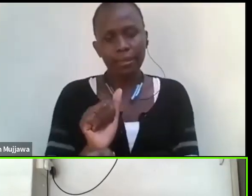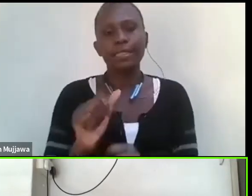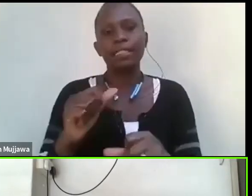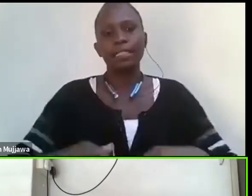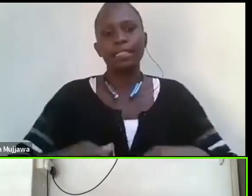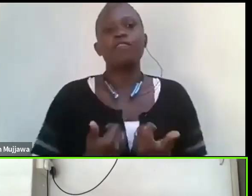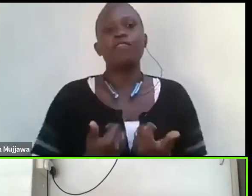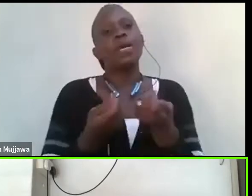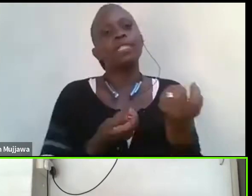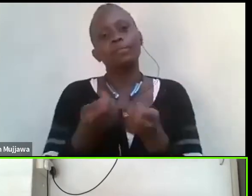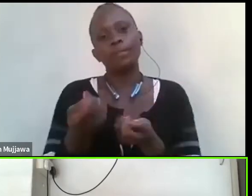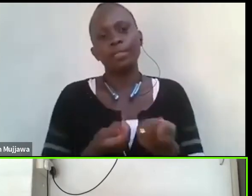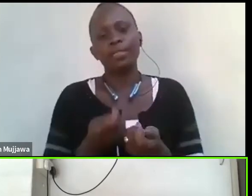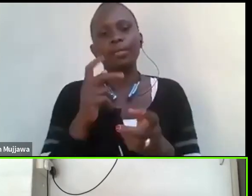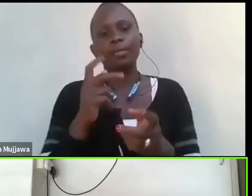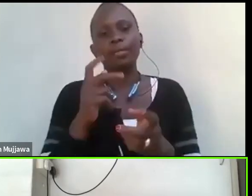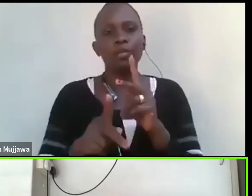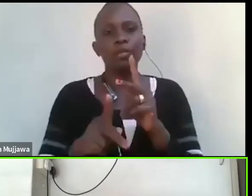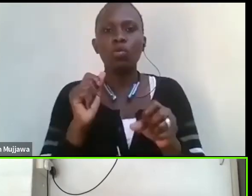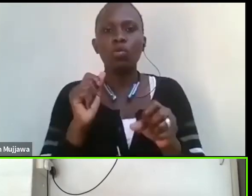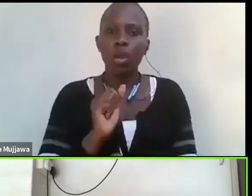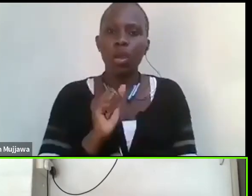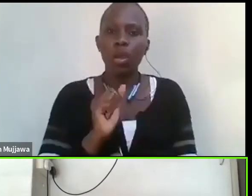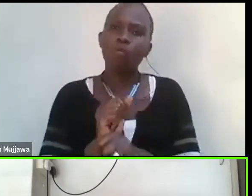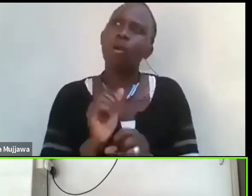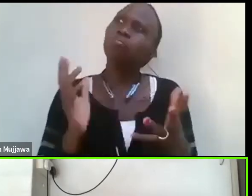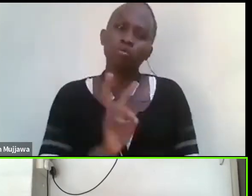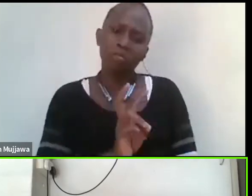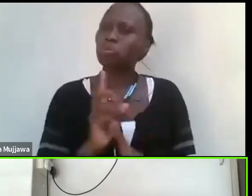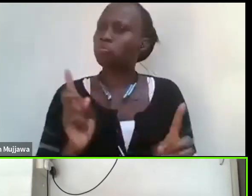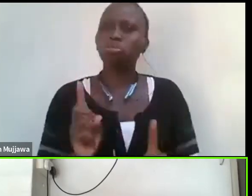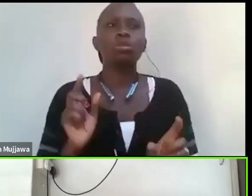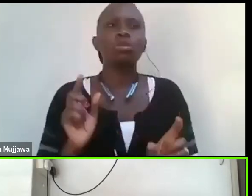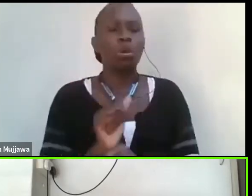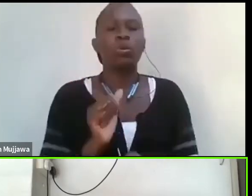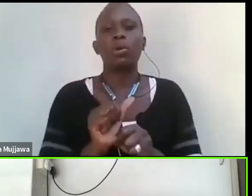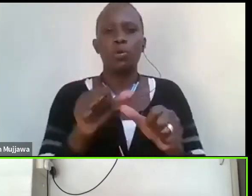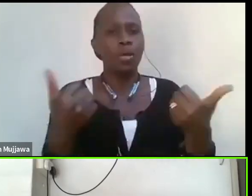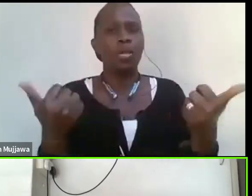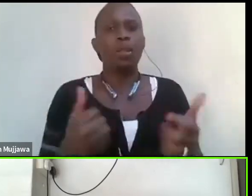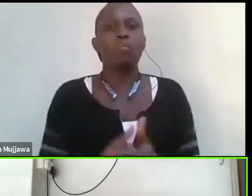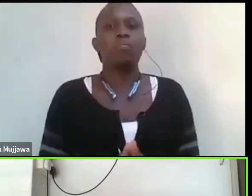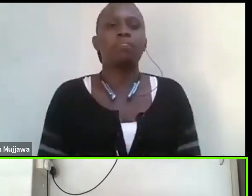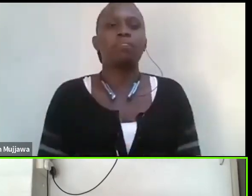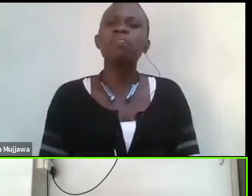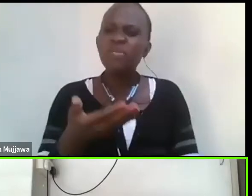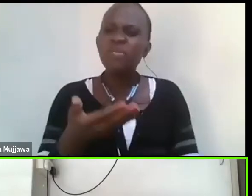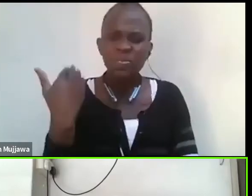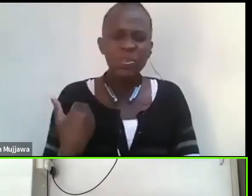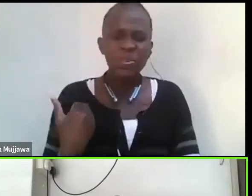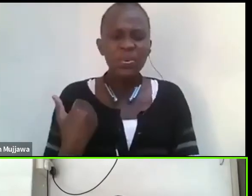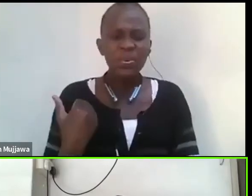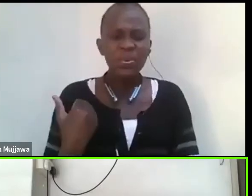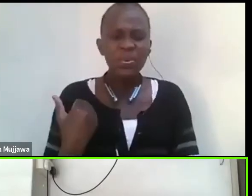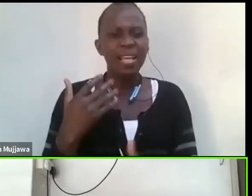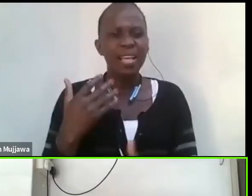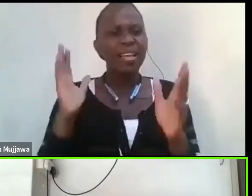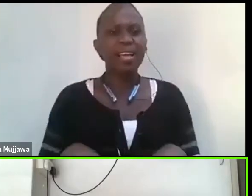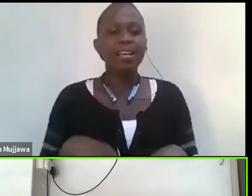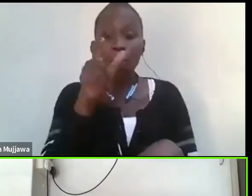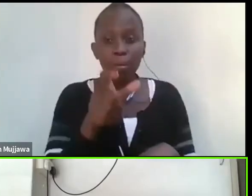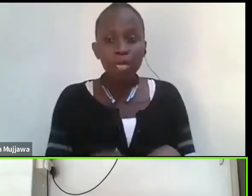can now work under minimum supervision. Okay? Gone are the days when you know that someone to be productive, he has to be on site